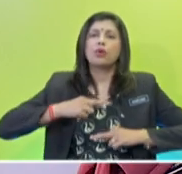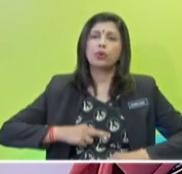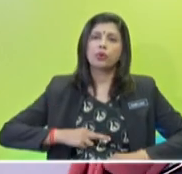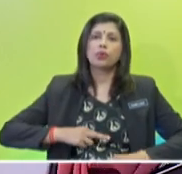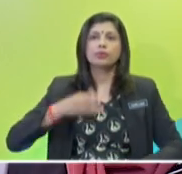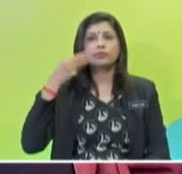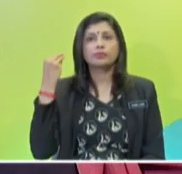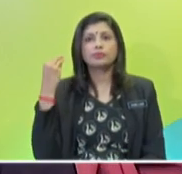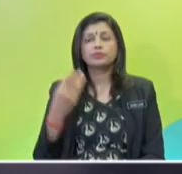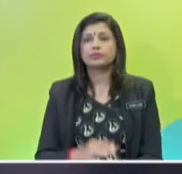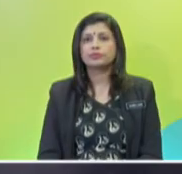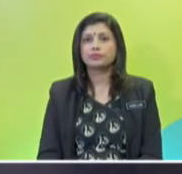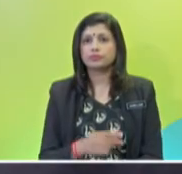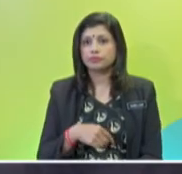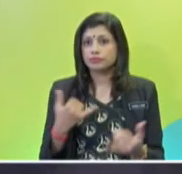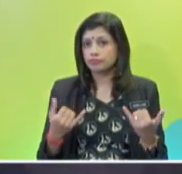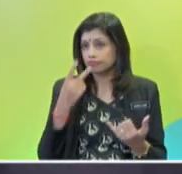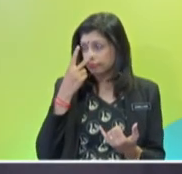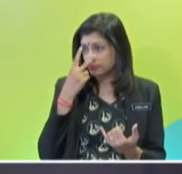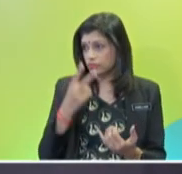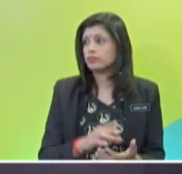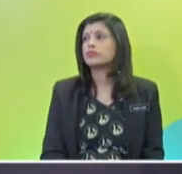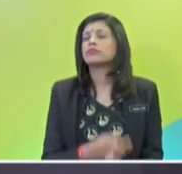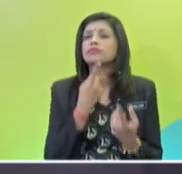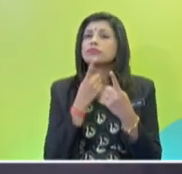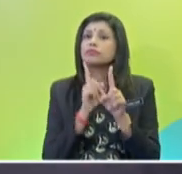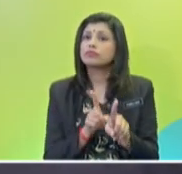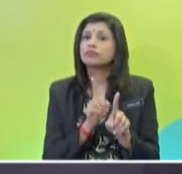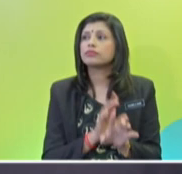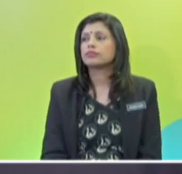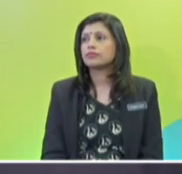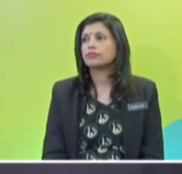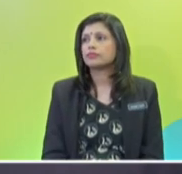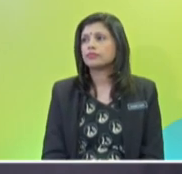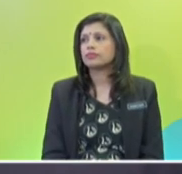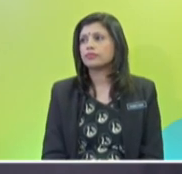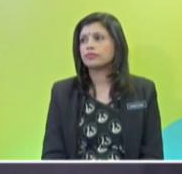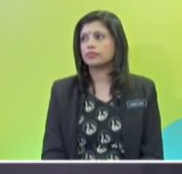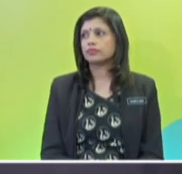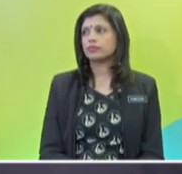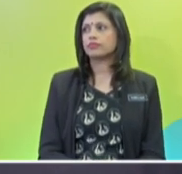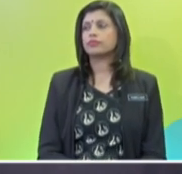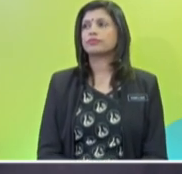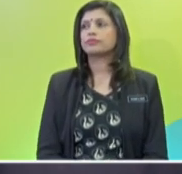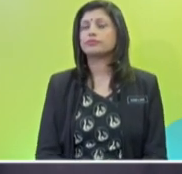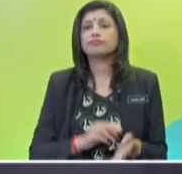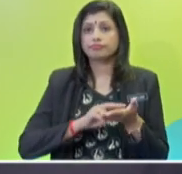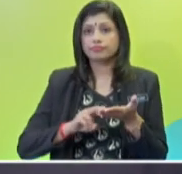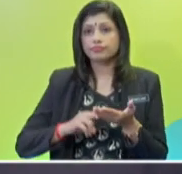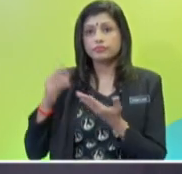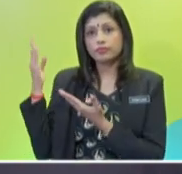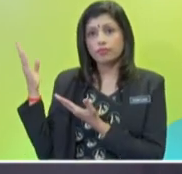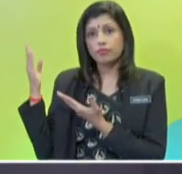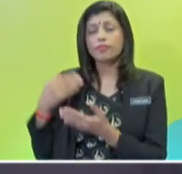Okay, now, let's check the answers together. Alright. Let's see. Okay, for number 1, Mark woke